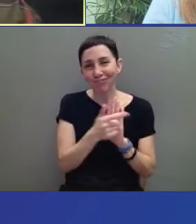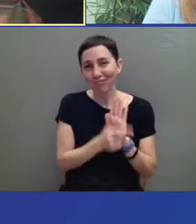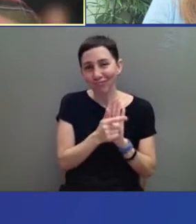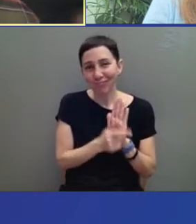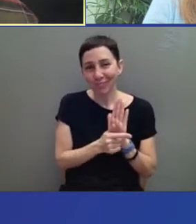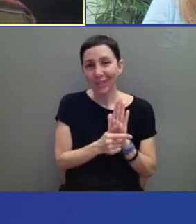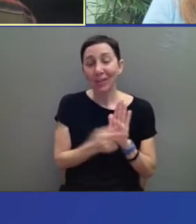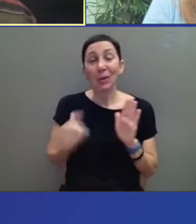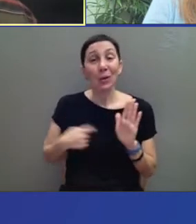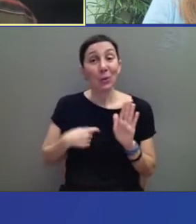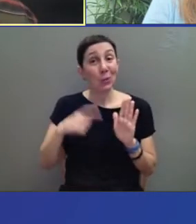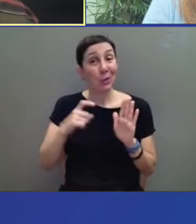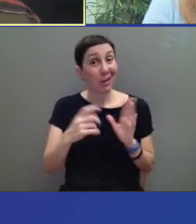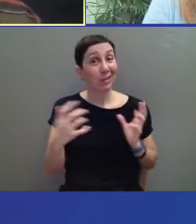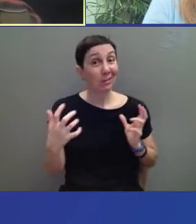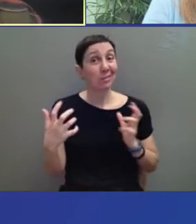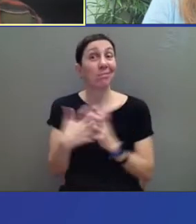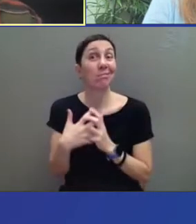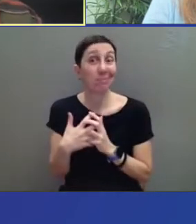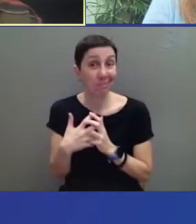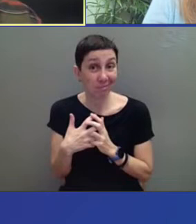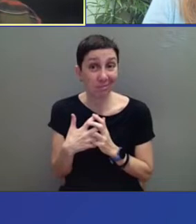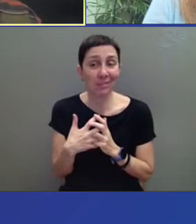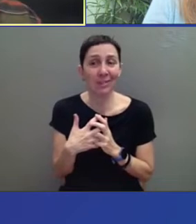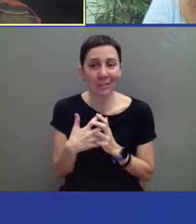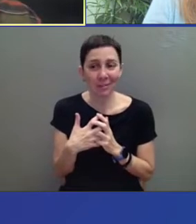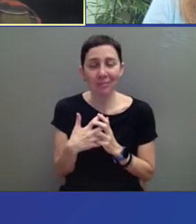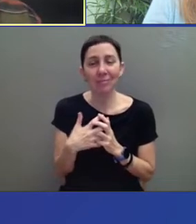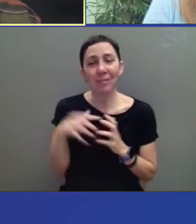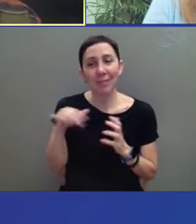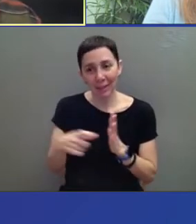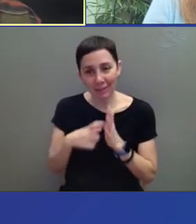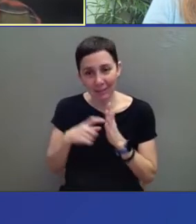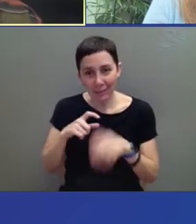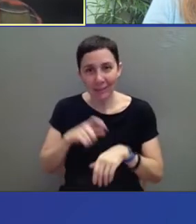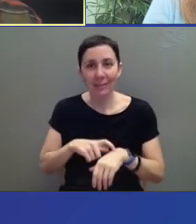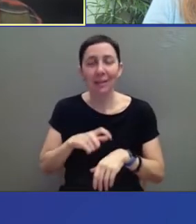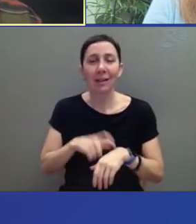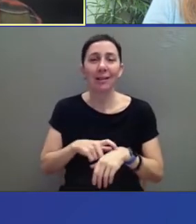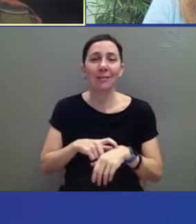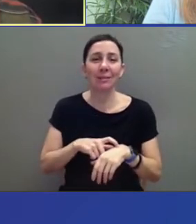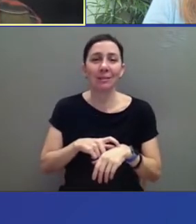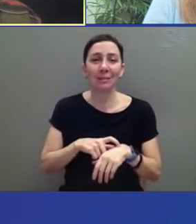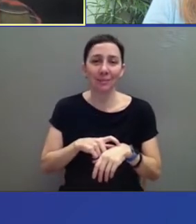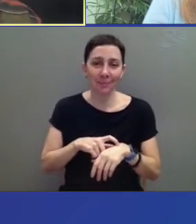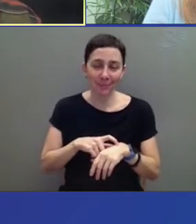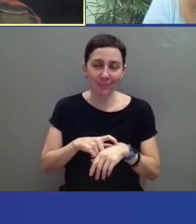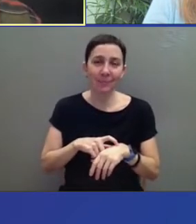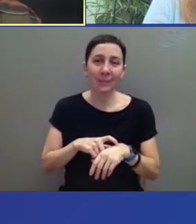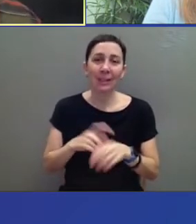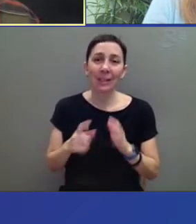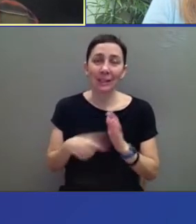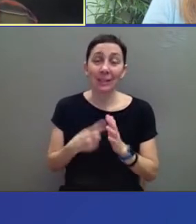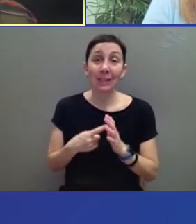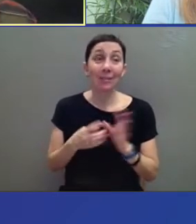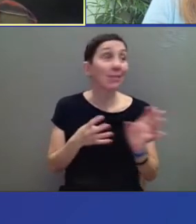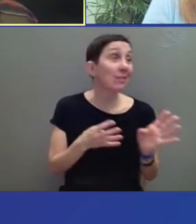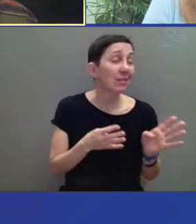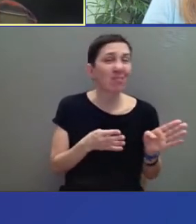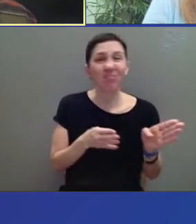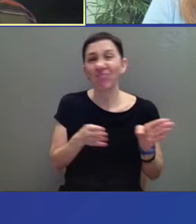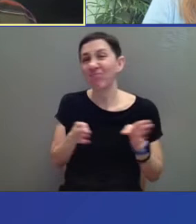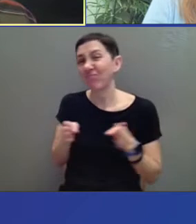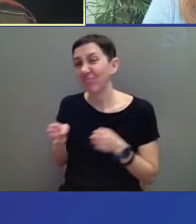to comport with those by law, and that takes time and took time away from work that took time